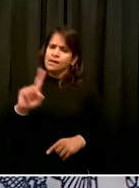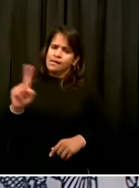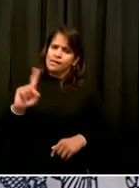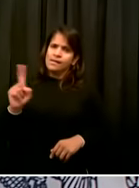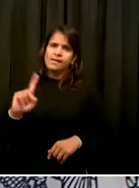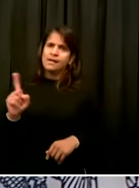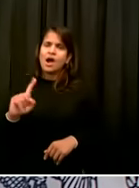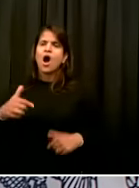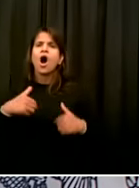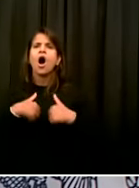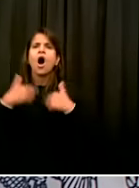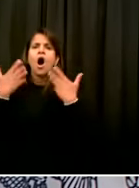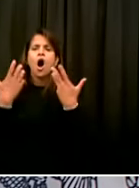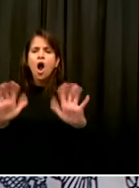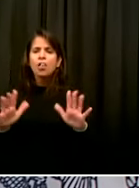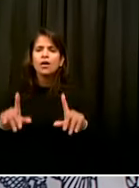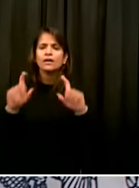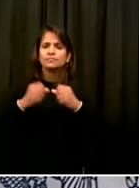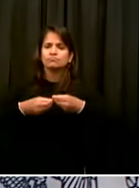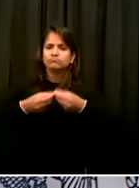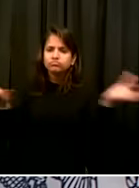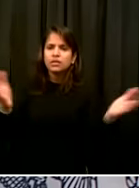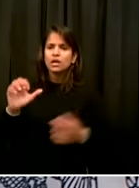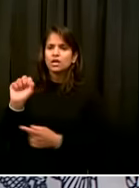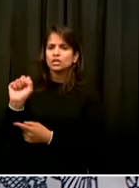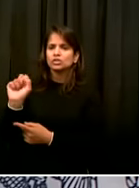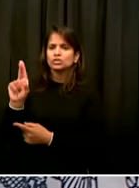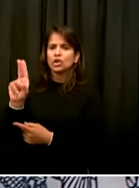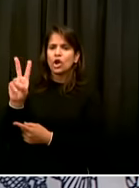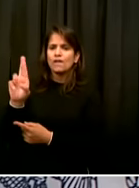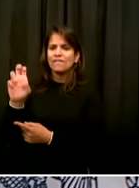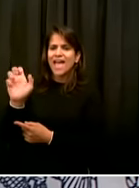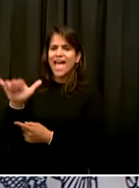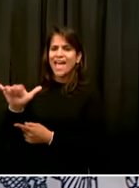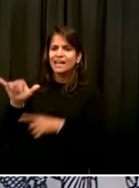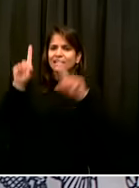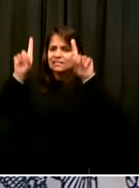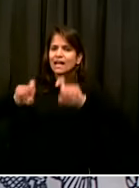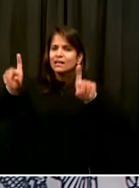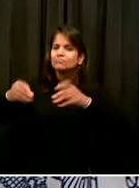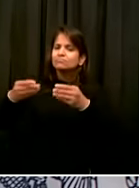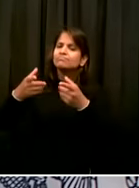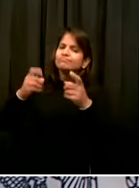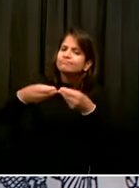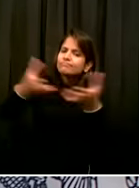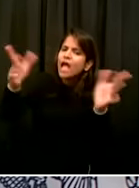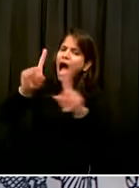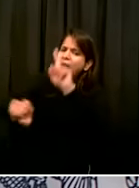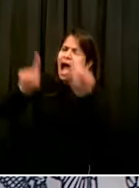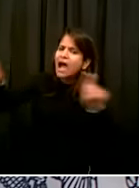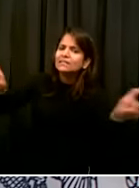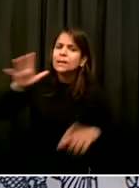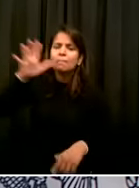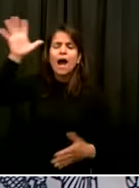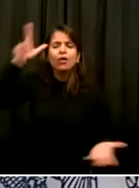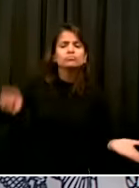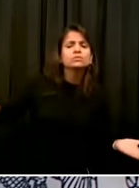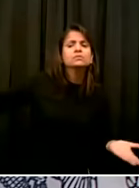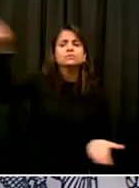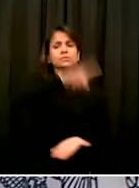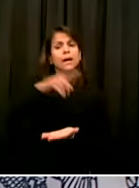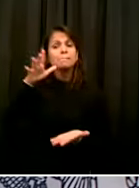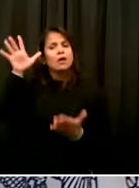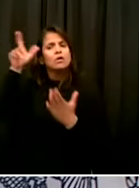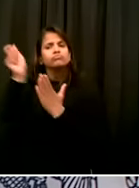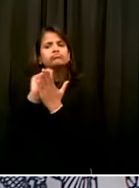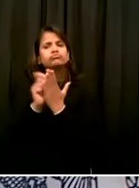got 400,000 responses. 75% said they wanted in-person learning to be a part of their child's experience.